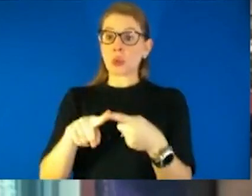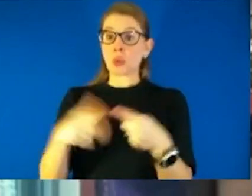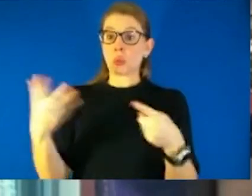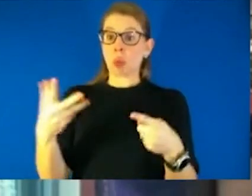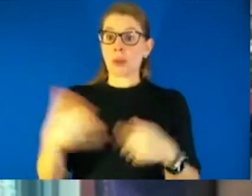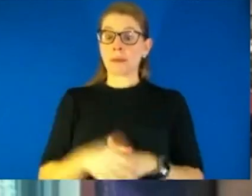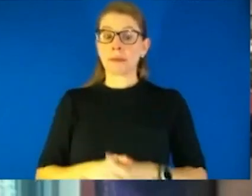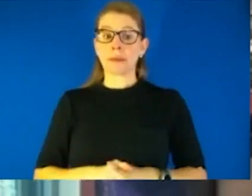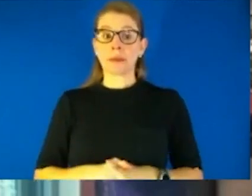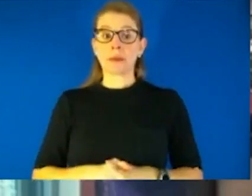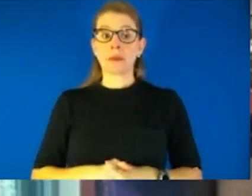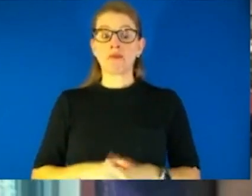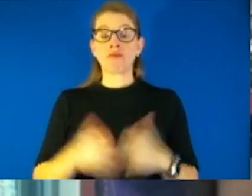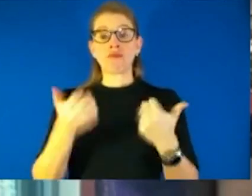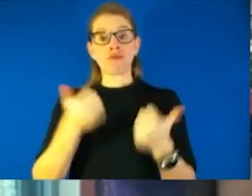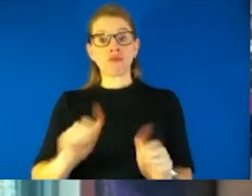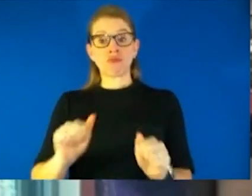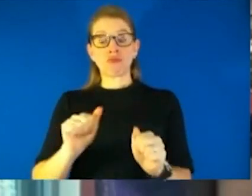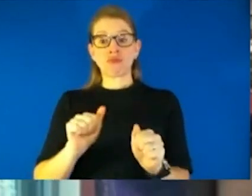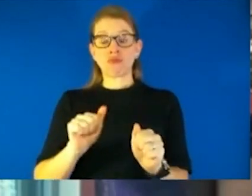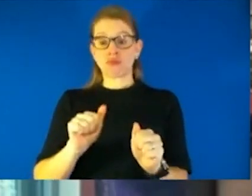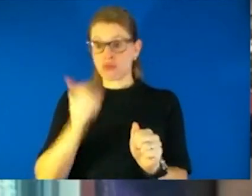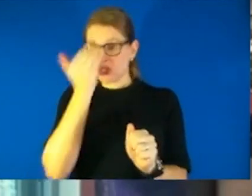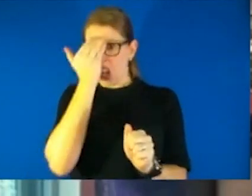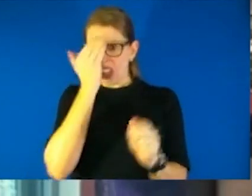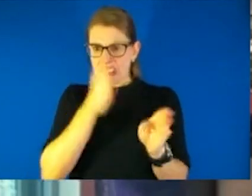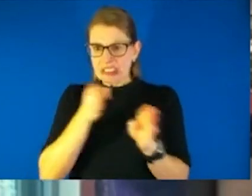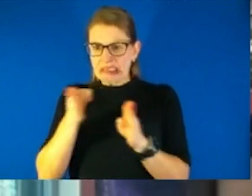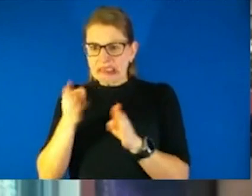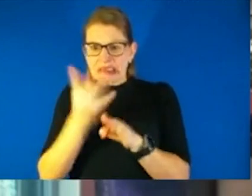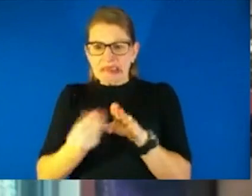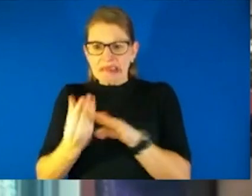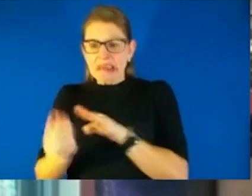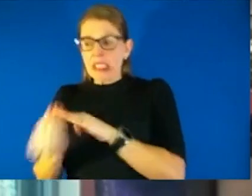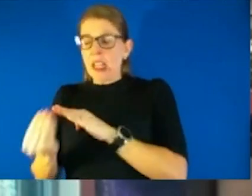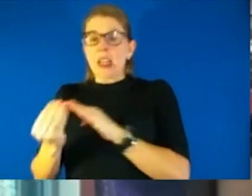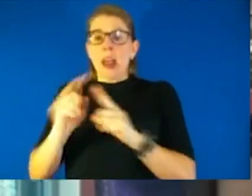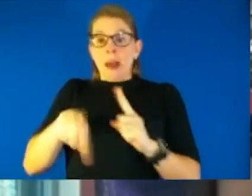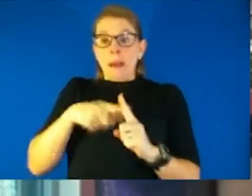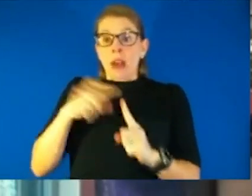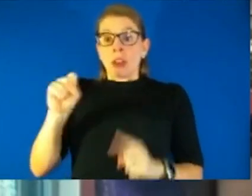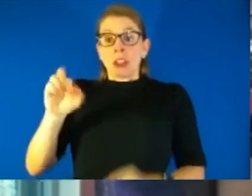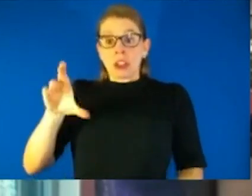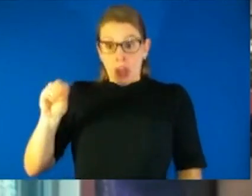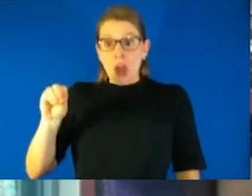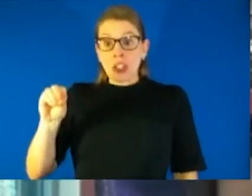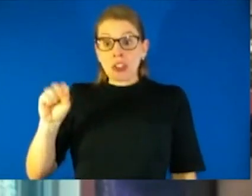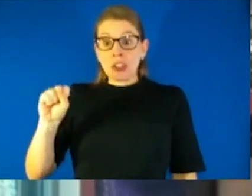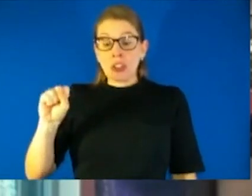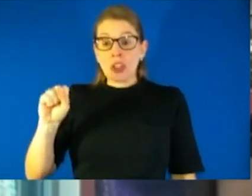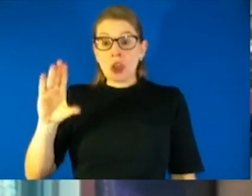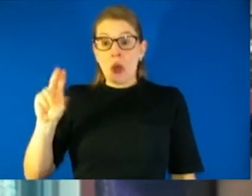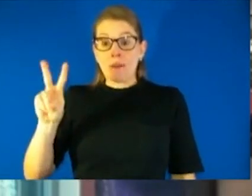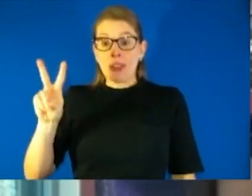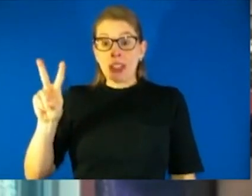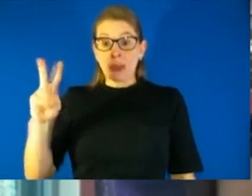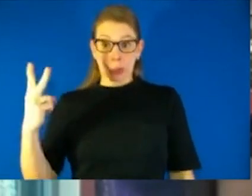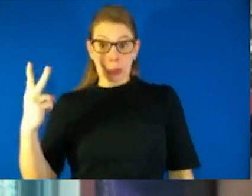to try and fill some of the gaps in the knowledge on SARS-CoV-2. And so this year alone, we've